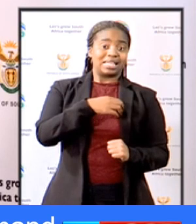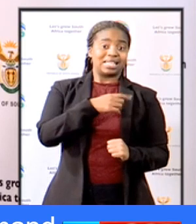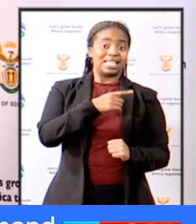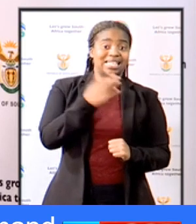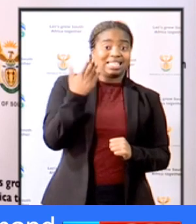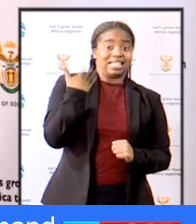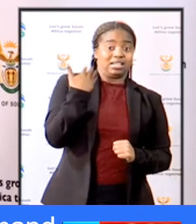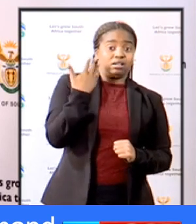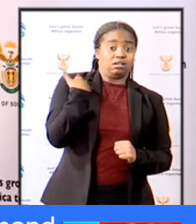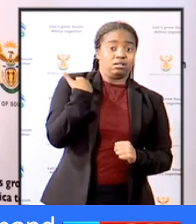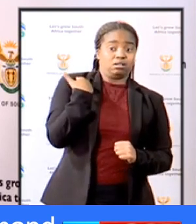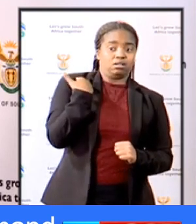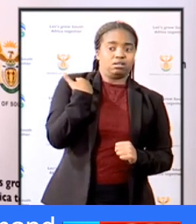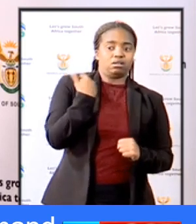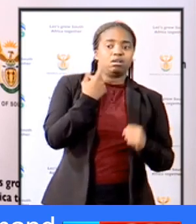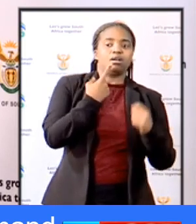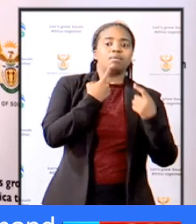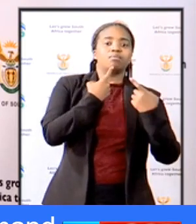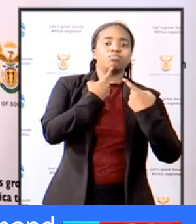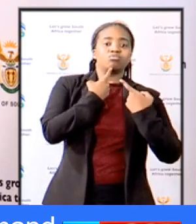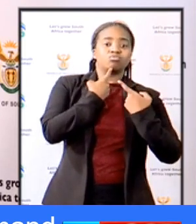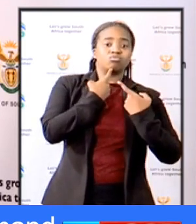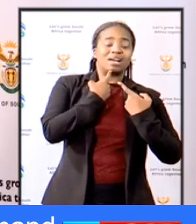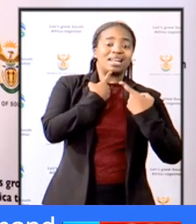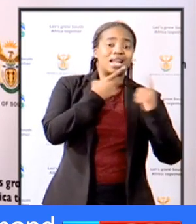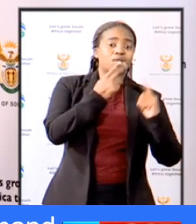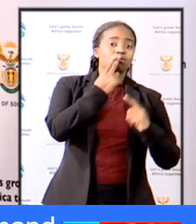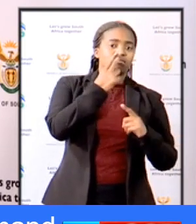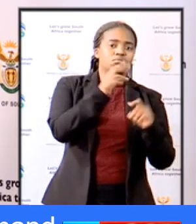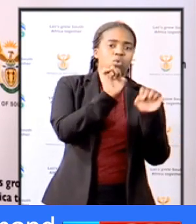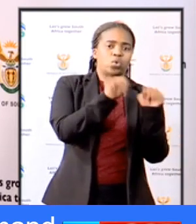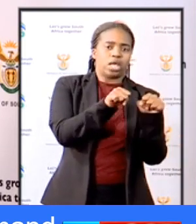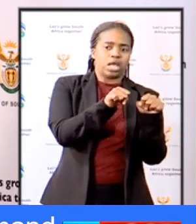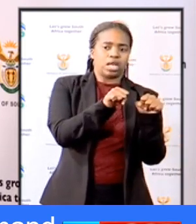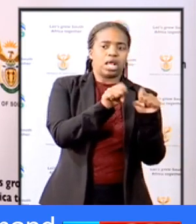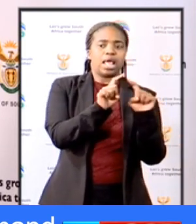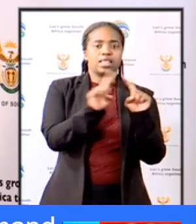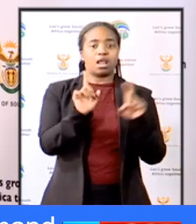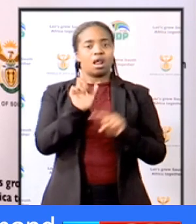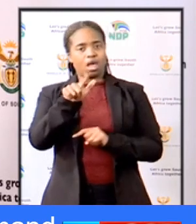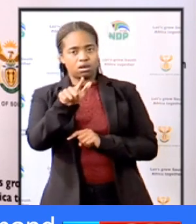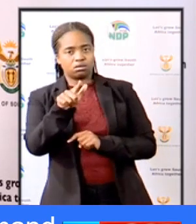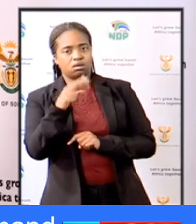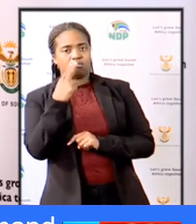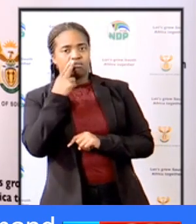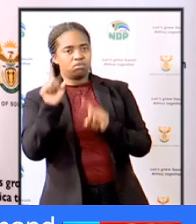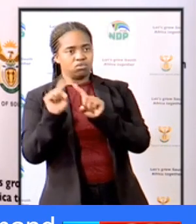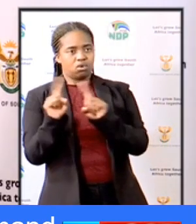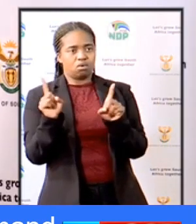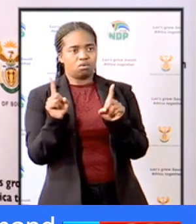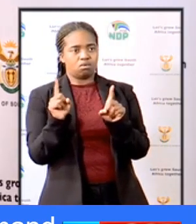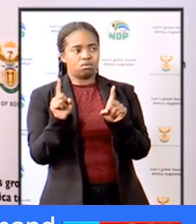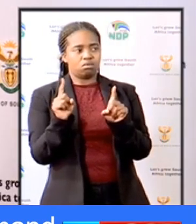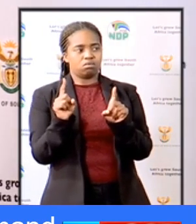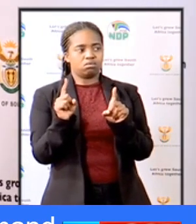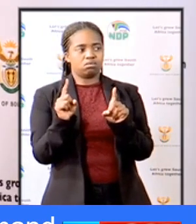is lifted, which was then subsequently not lifted. Oh,